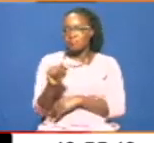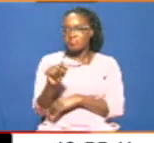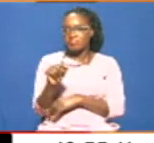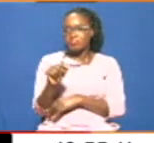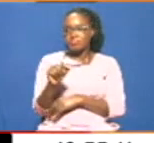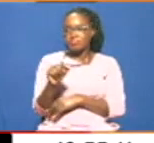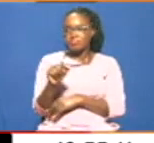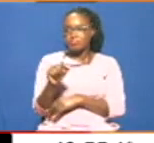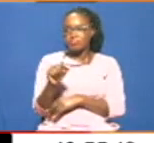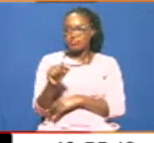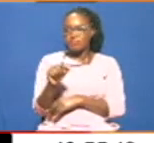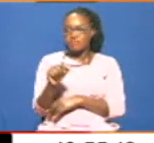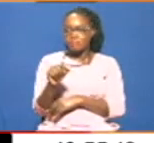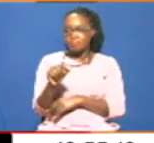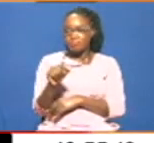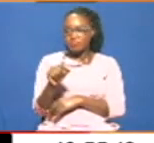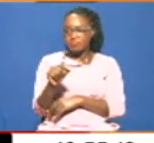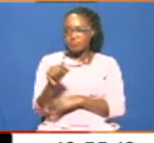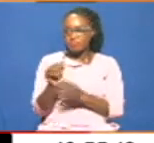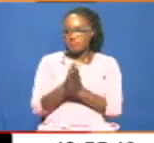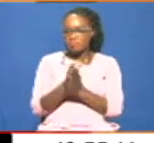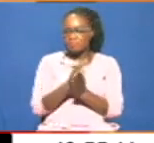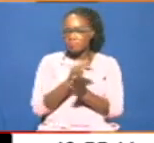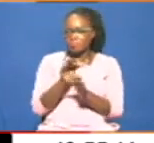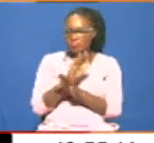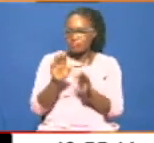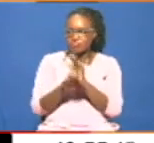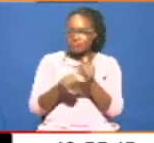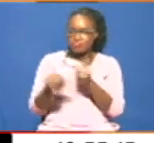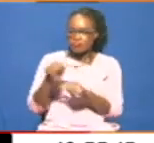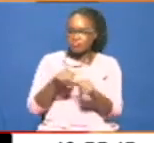all that attendant issues are surrounding financing.